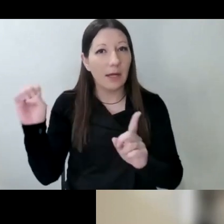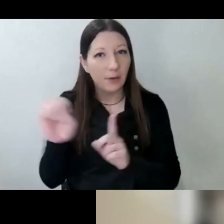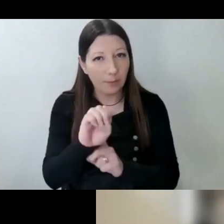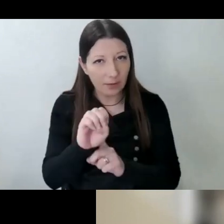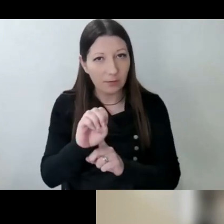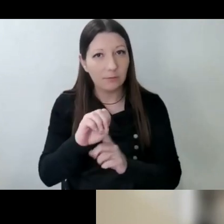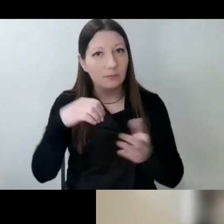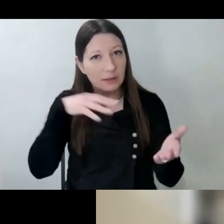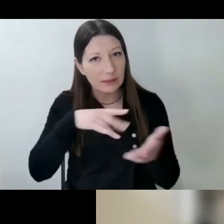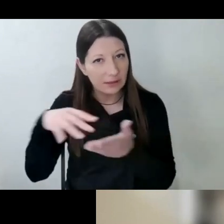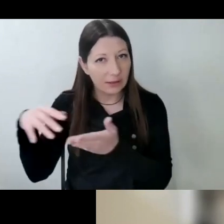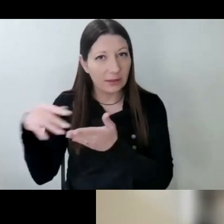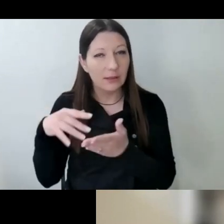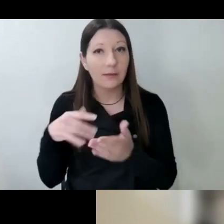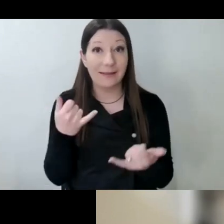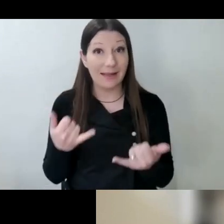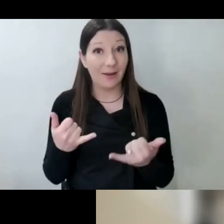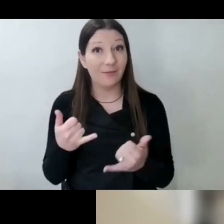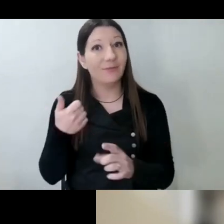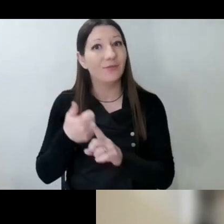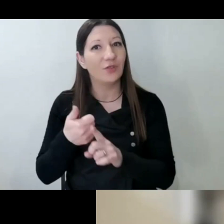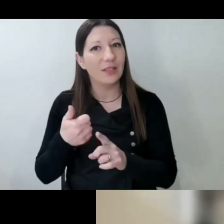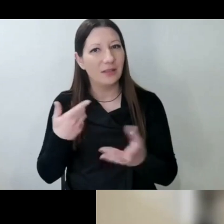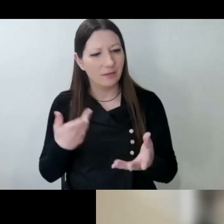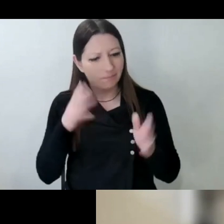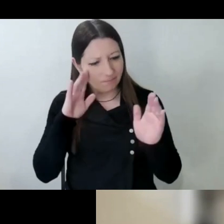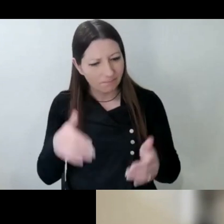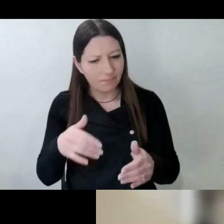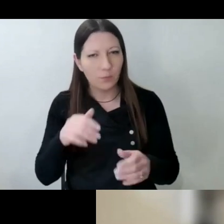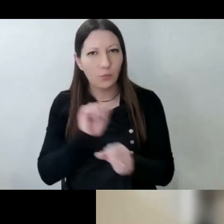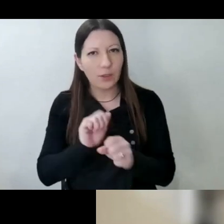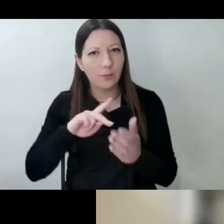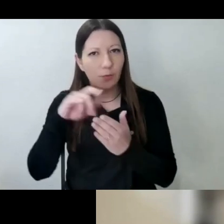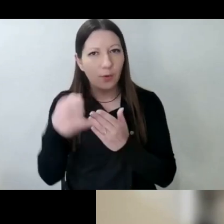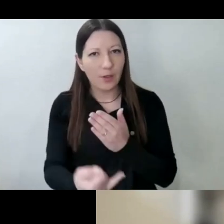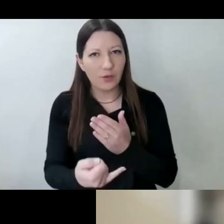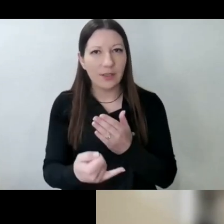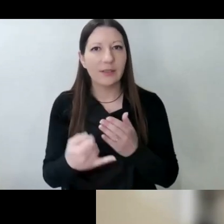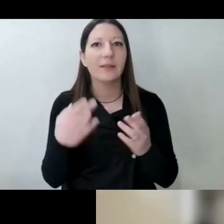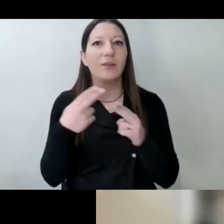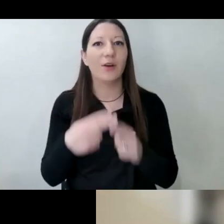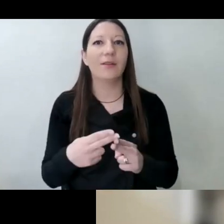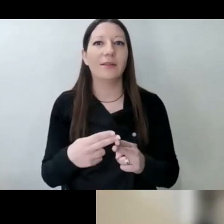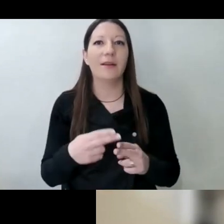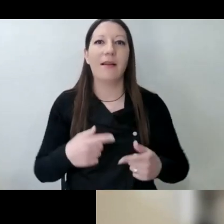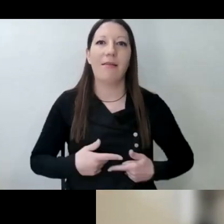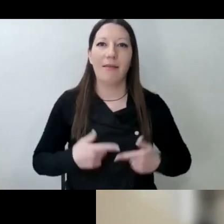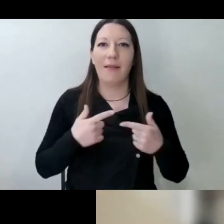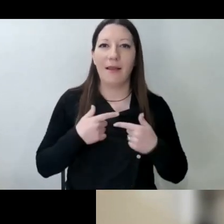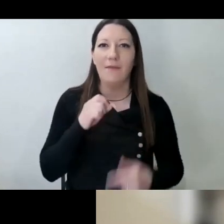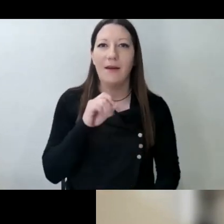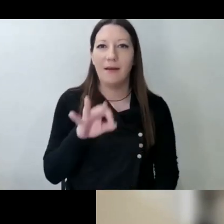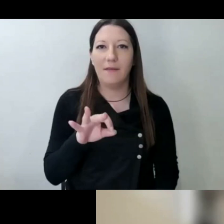working on a project titled Life of Fire, an Ethnography of Smoke, Flame, Ash, and Earth. This